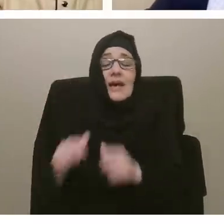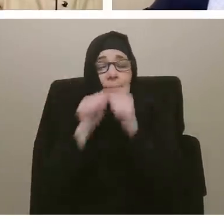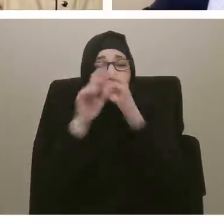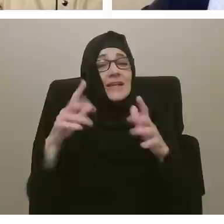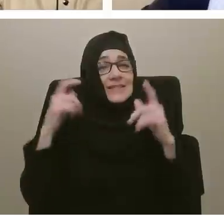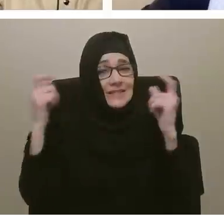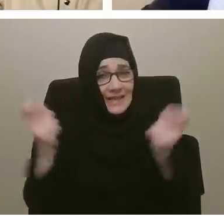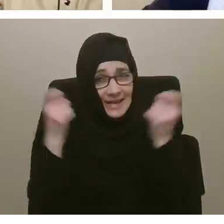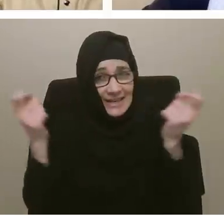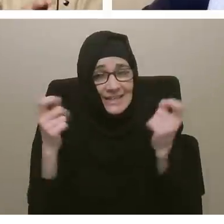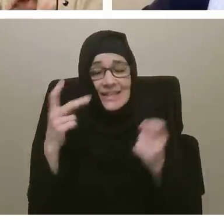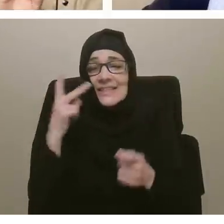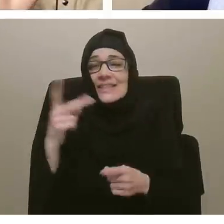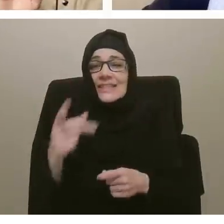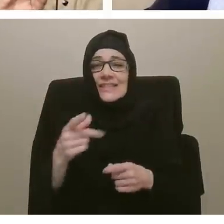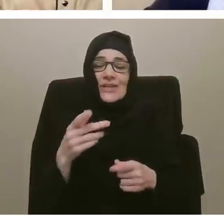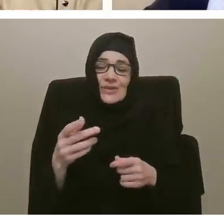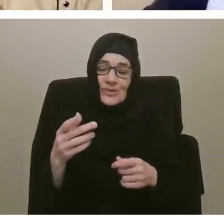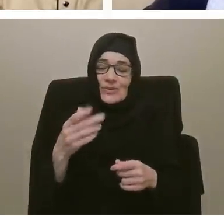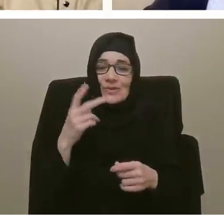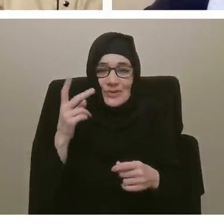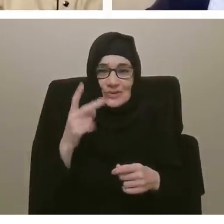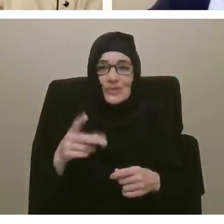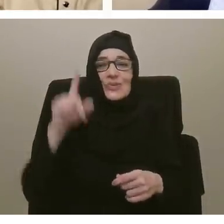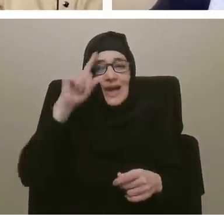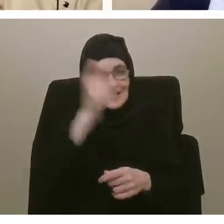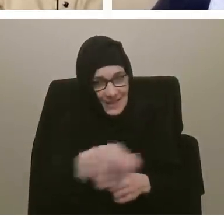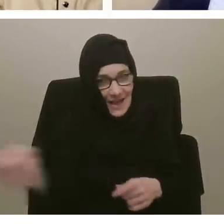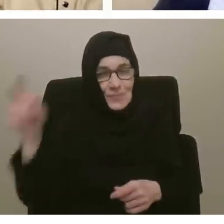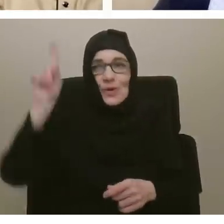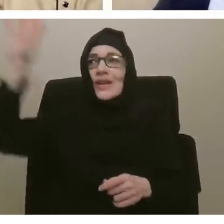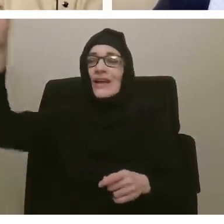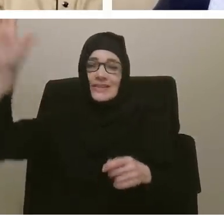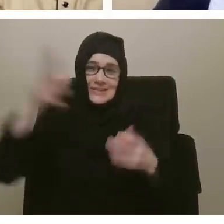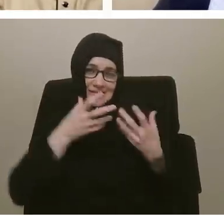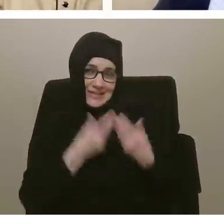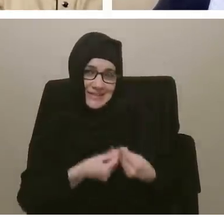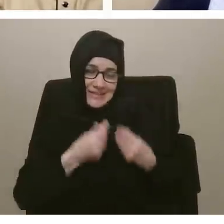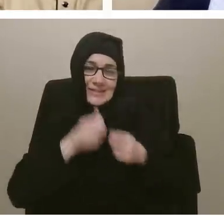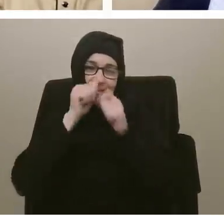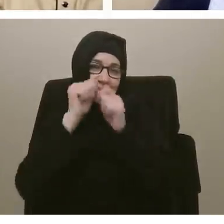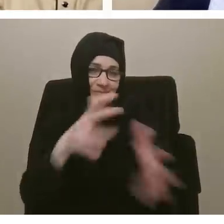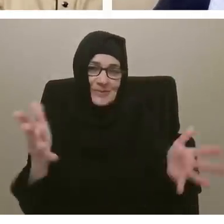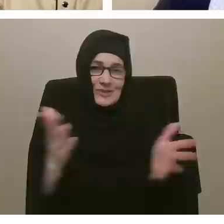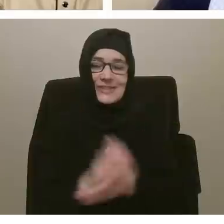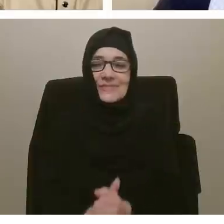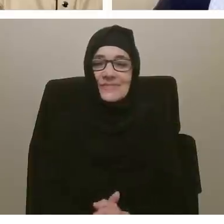inshallah ta'ala, and keep us in your dua. Assalamu alaikum wa rahmatullahi wa barakatuh.